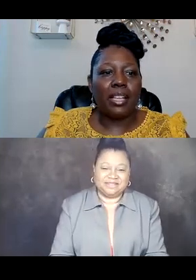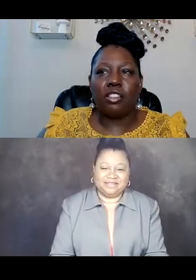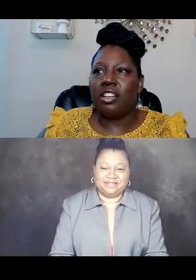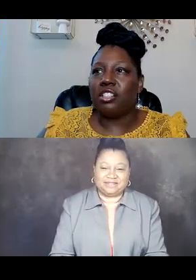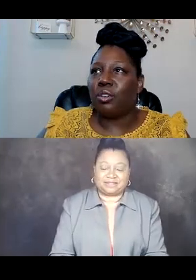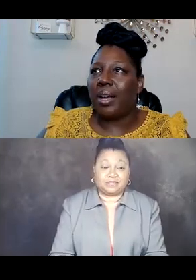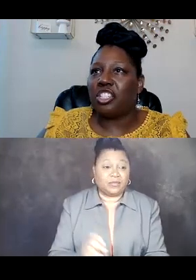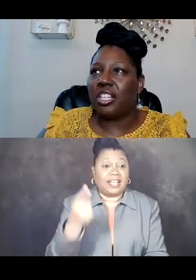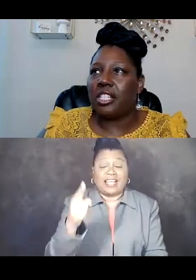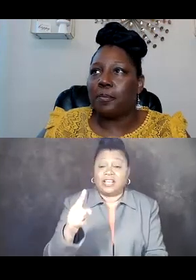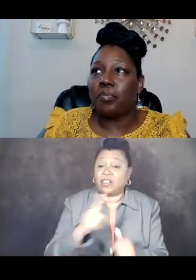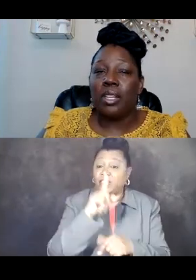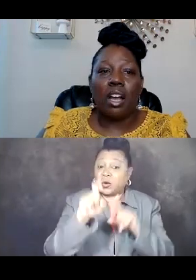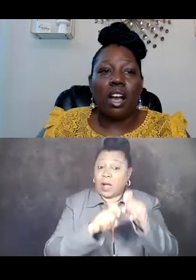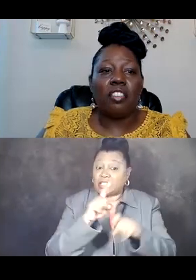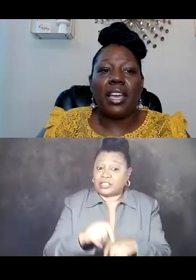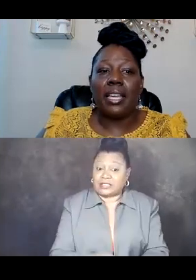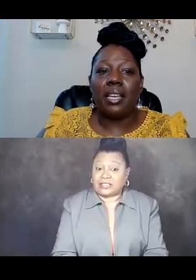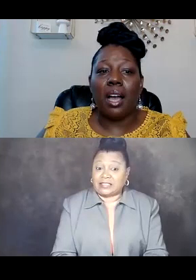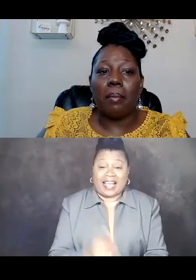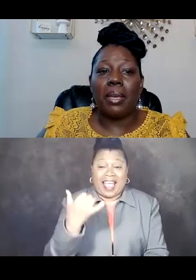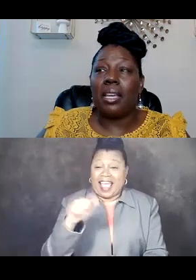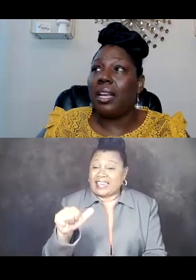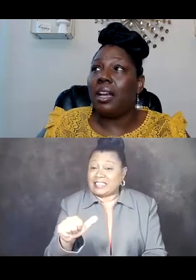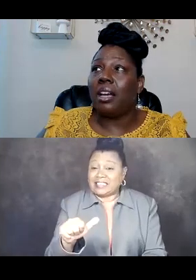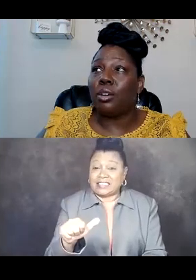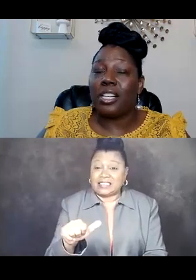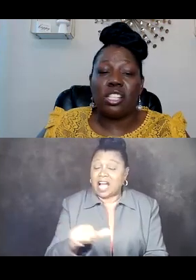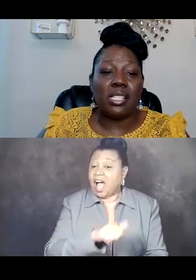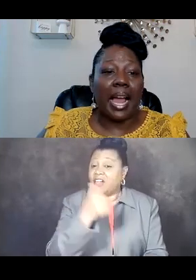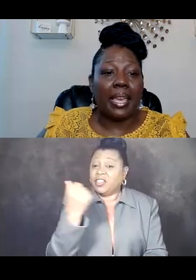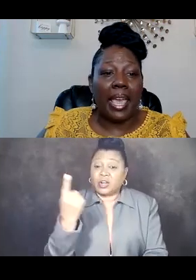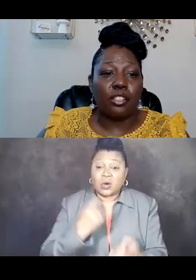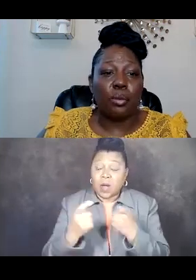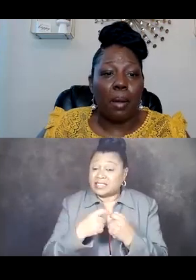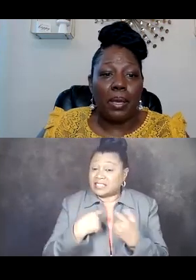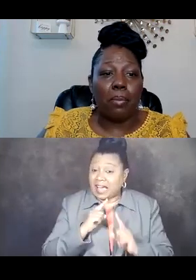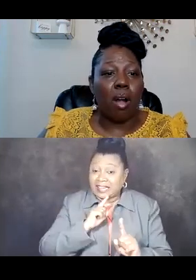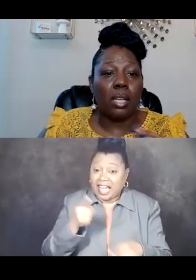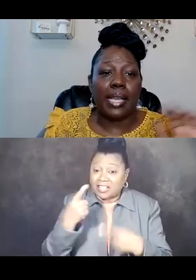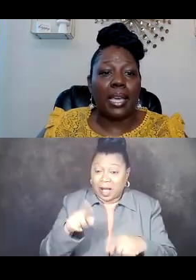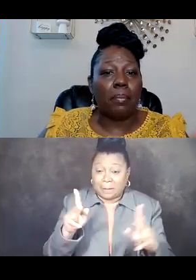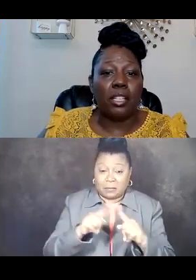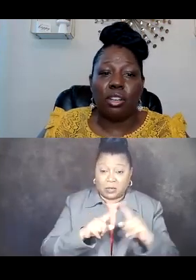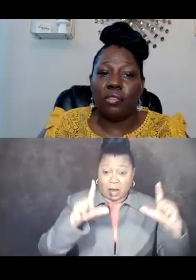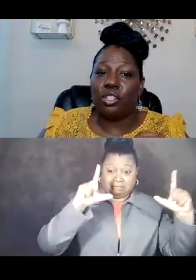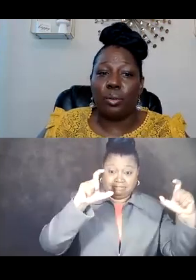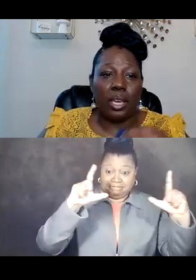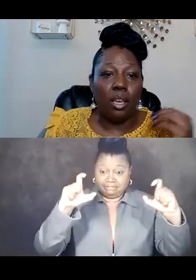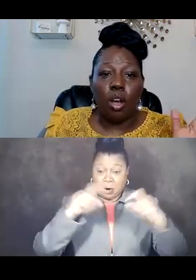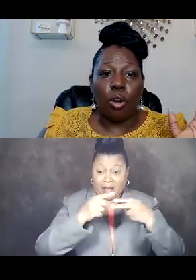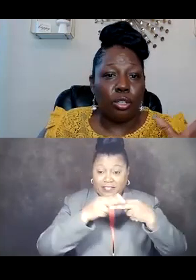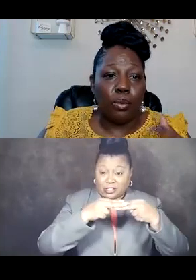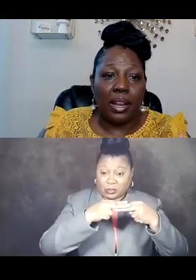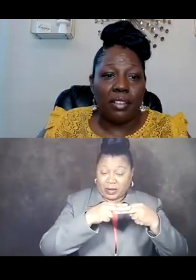all right, so here's the questions. Are there any other questions that I can answer while people are taking a picture of the